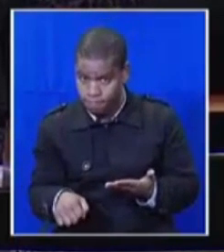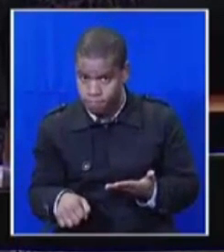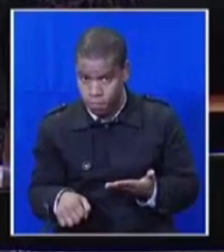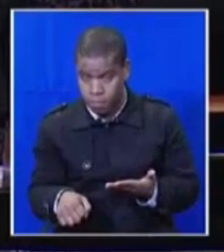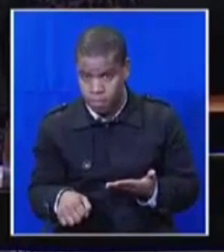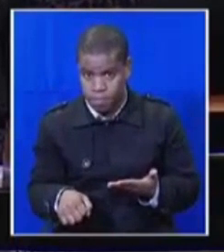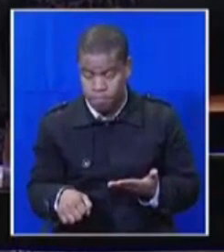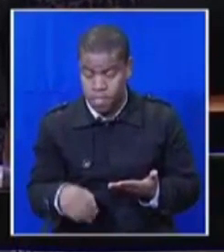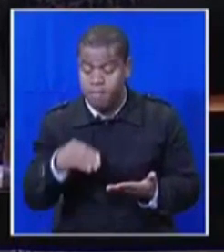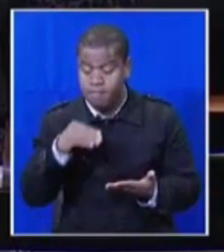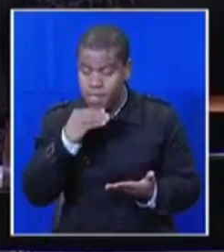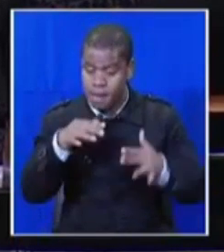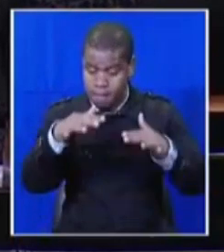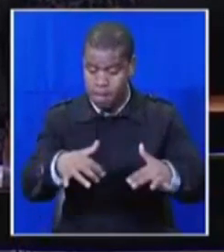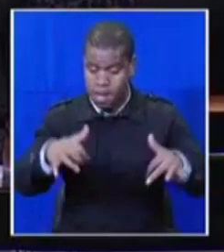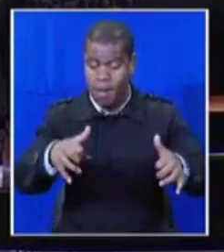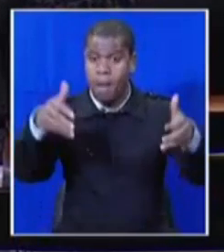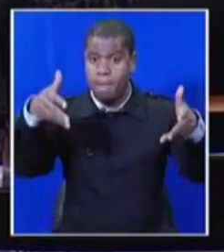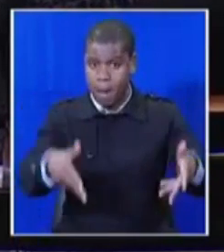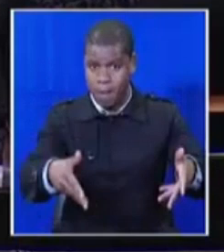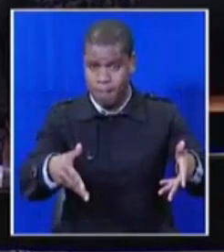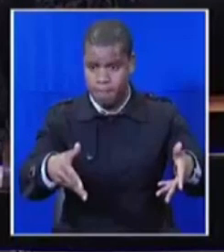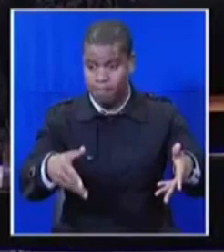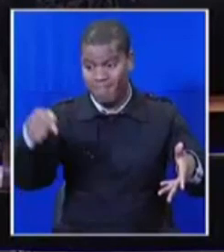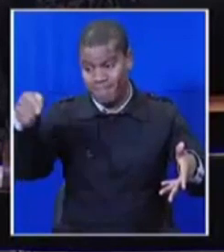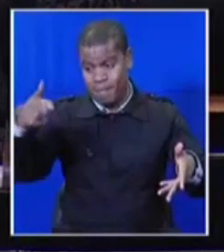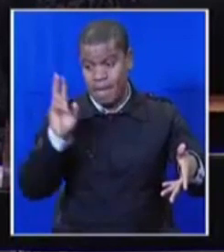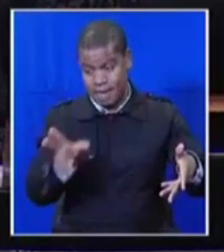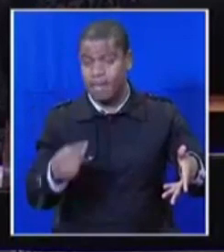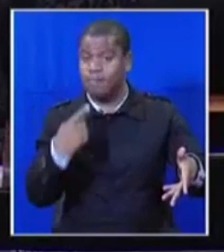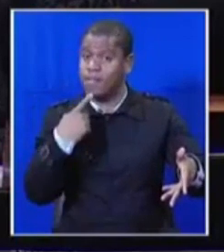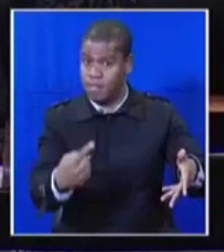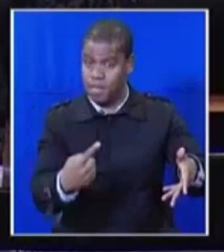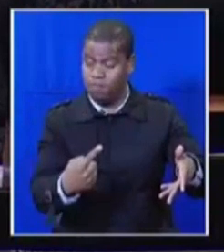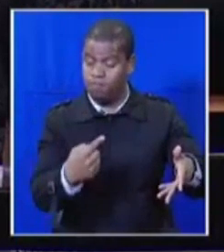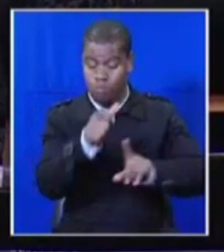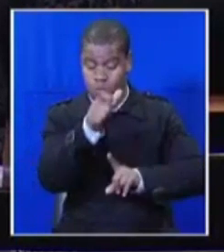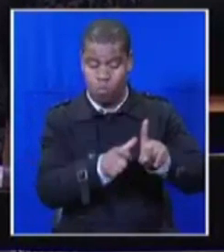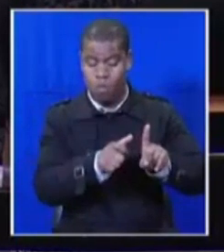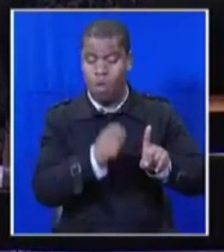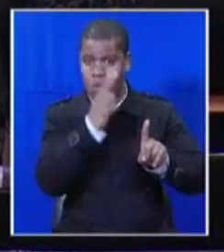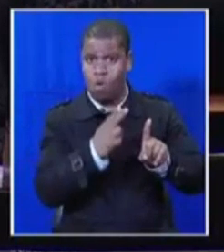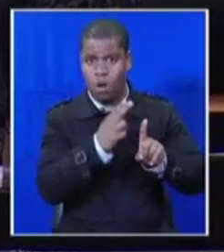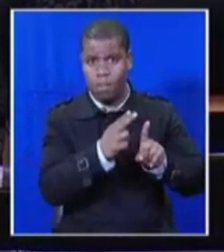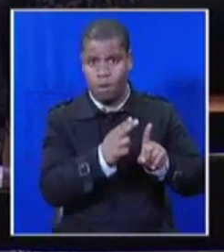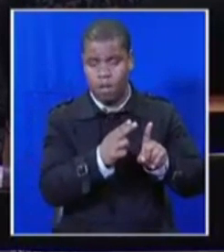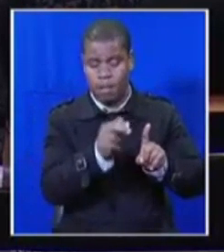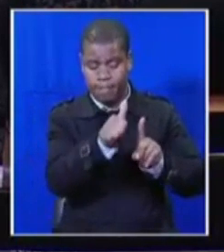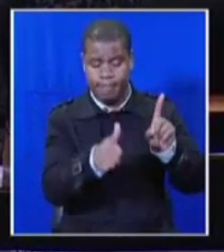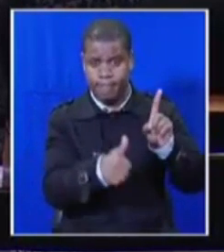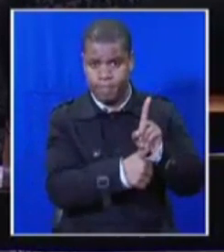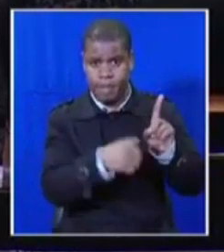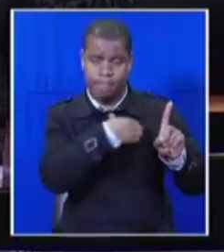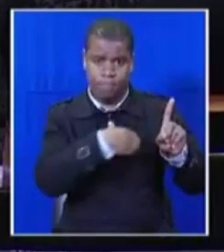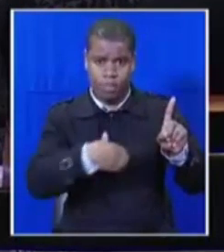this August House, you repeat that Honorable Deputy